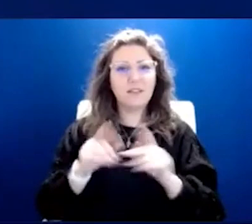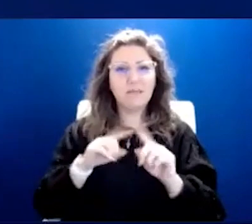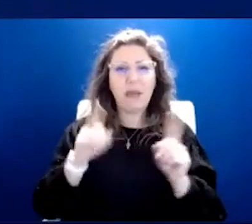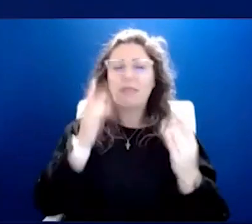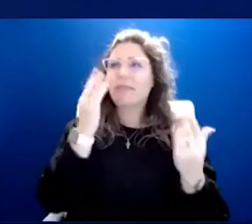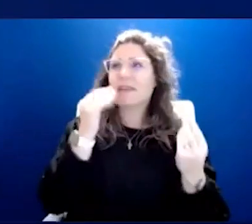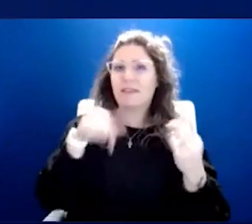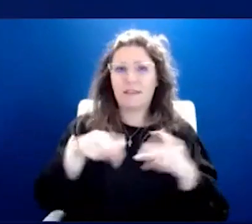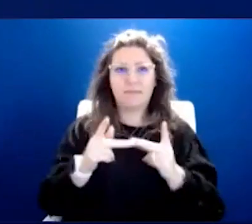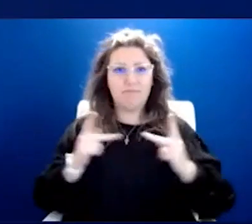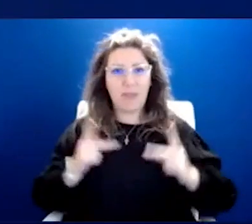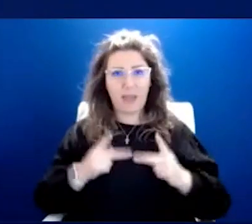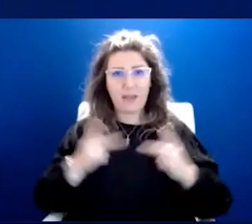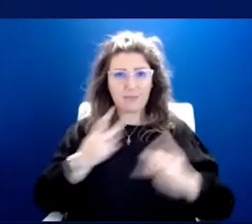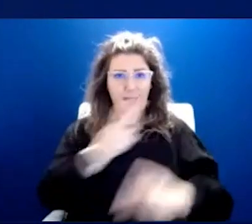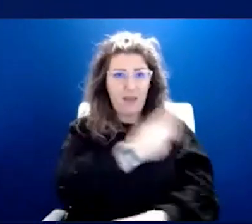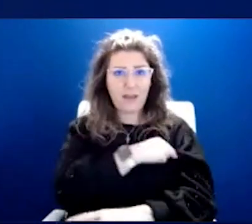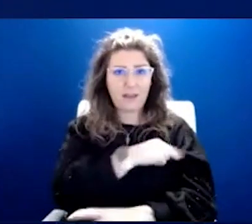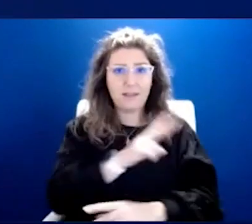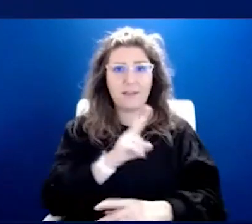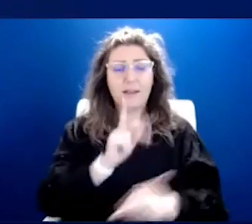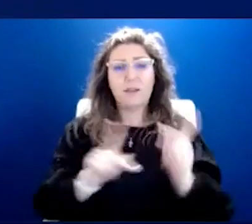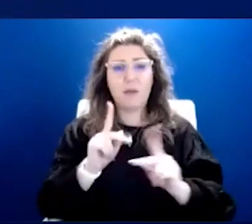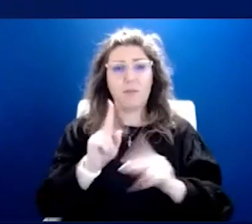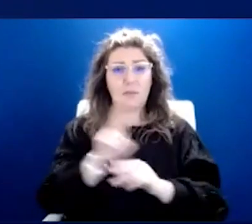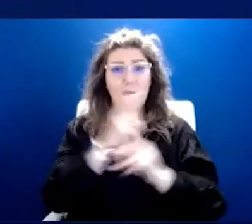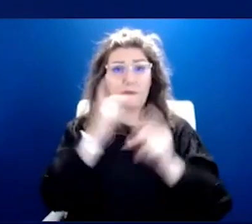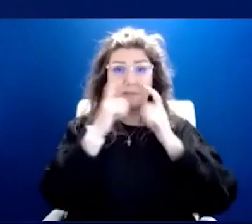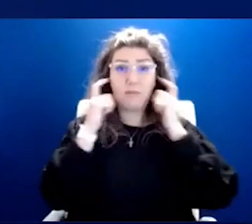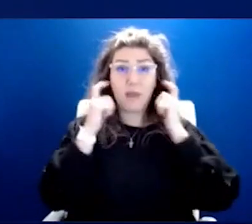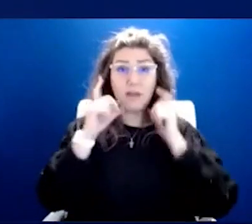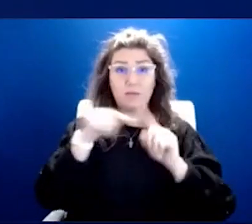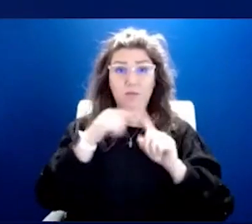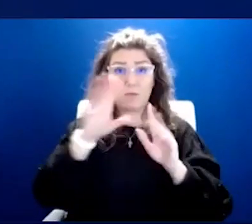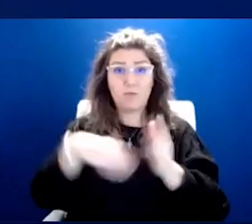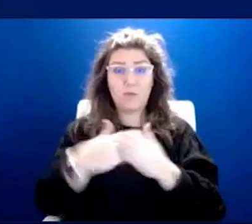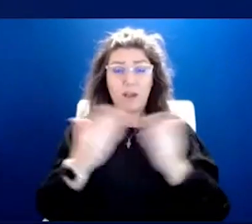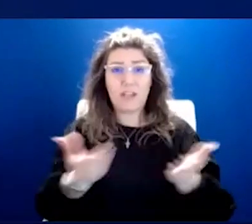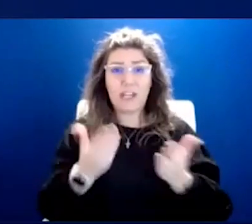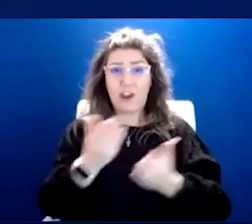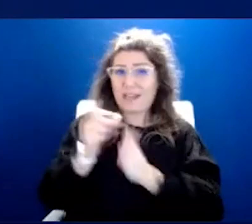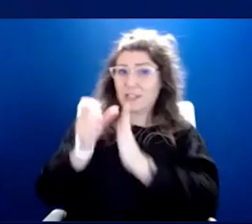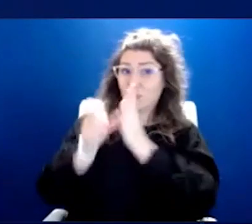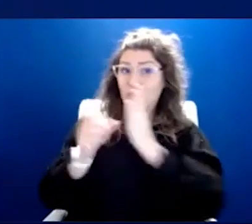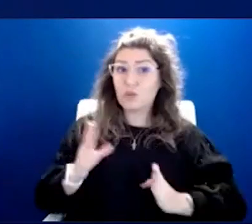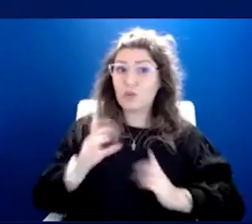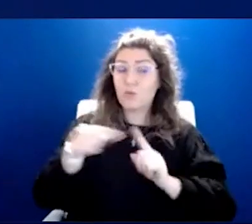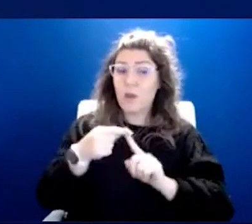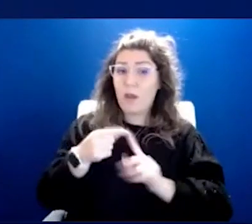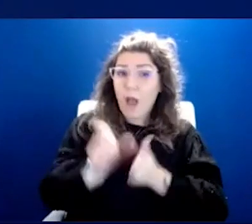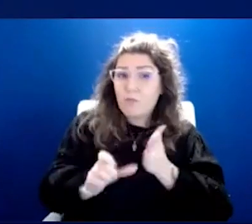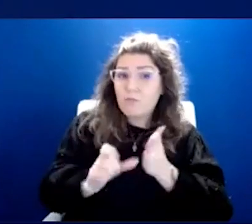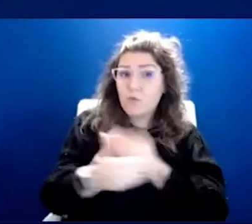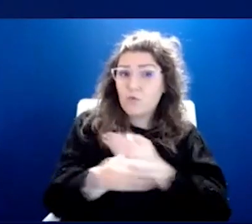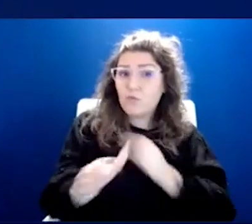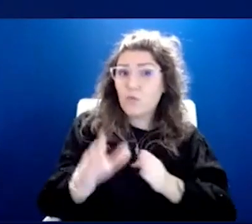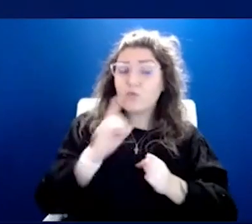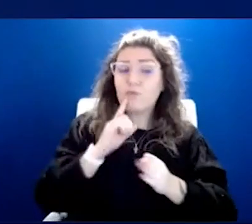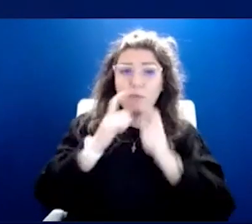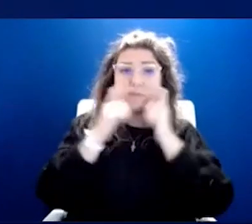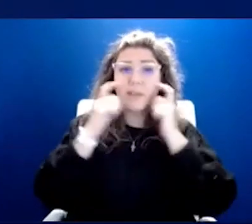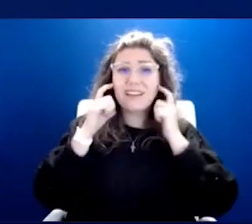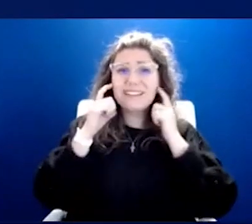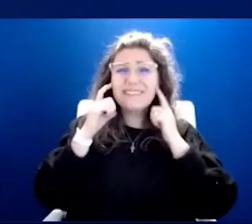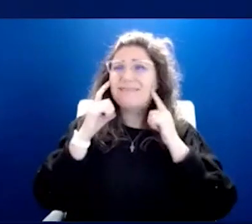hospital. People wear masks when they come here. And the surgeons, when they operate in the operating room, the surgeons have been wearing masks for decades,